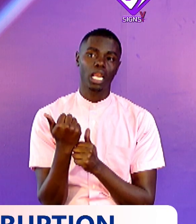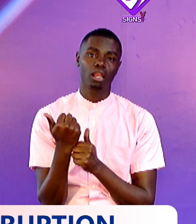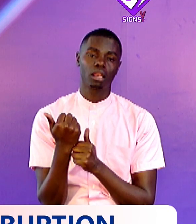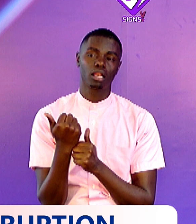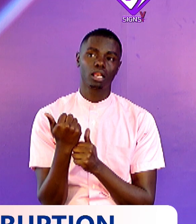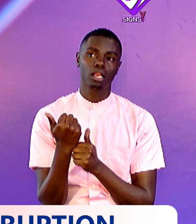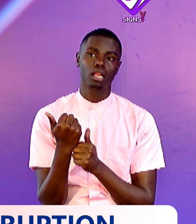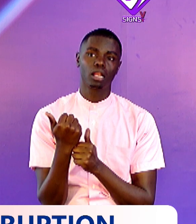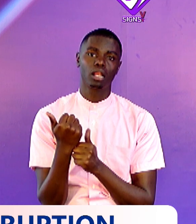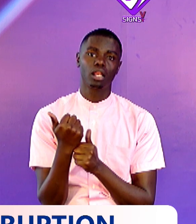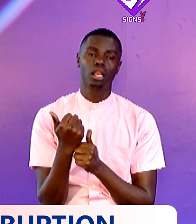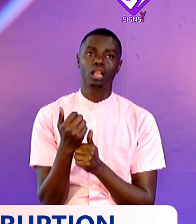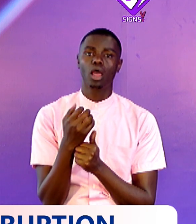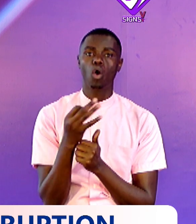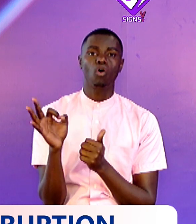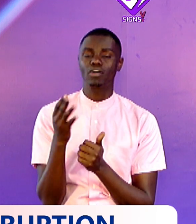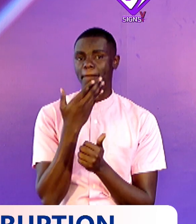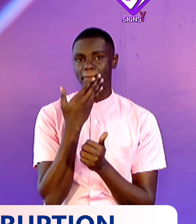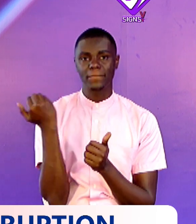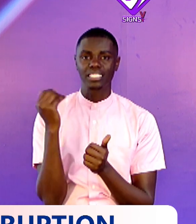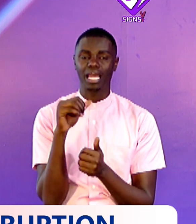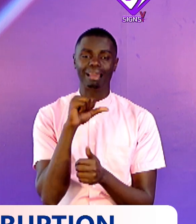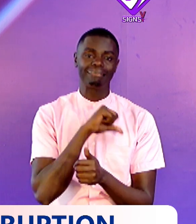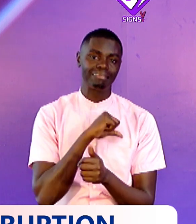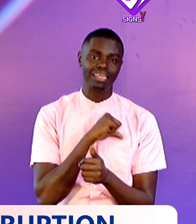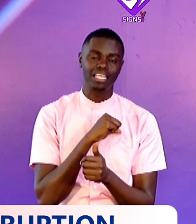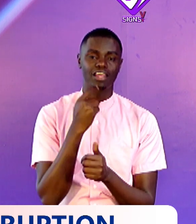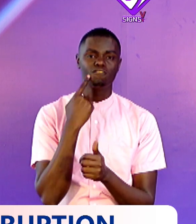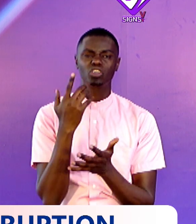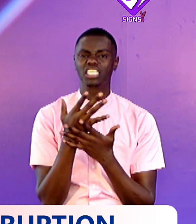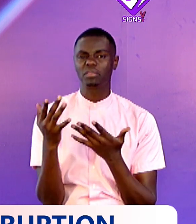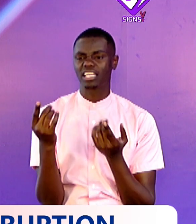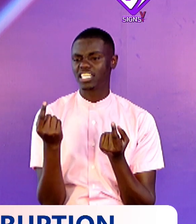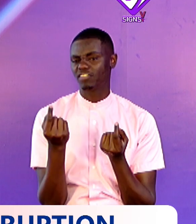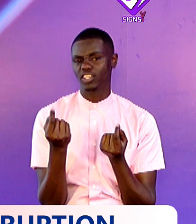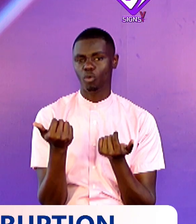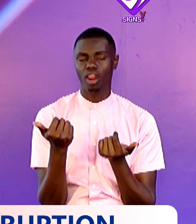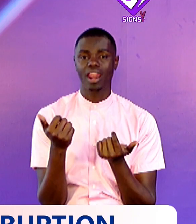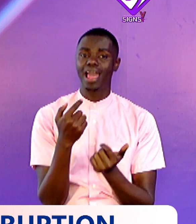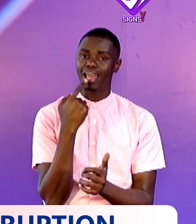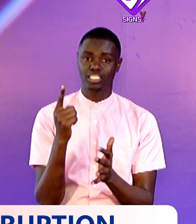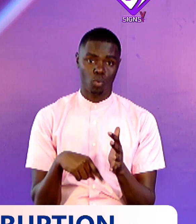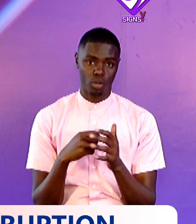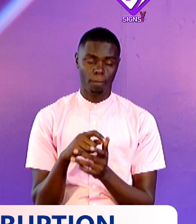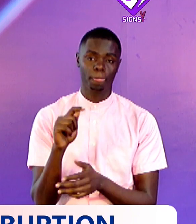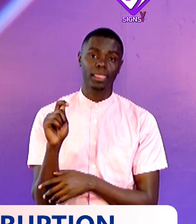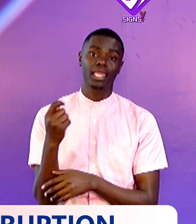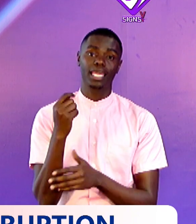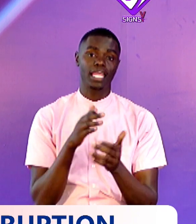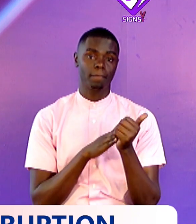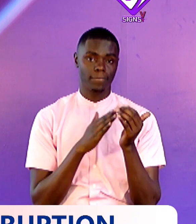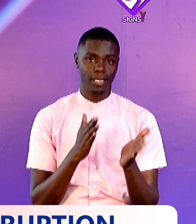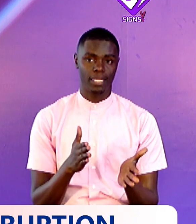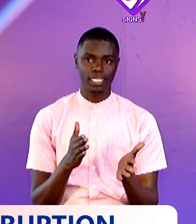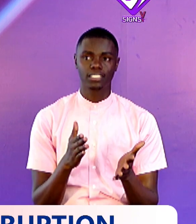is of a better gain, a bigger gain, to something that is very small. And that's why I keep saying that Kenyan leaders,